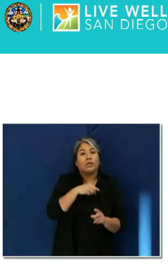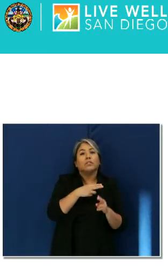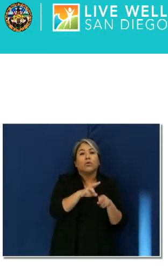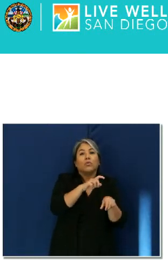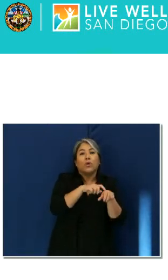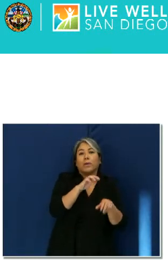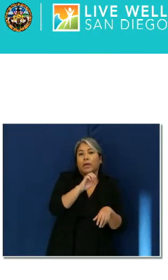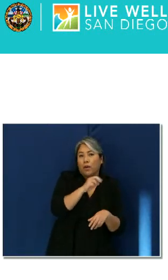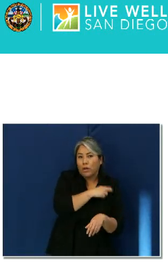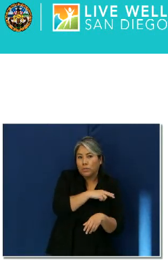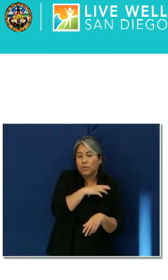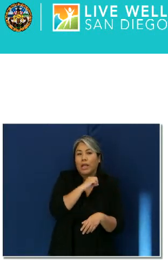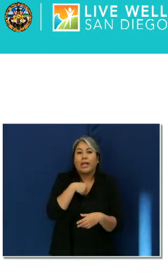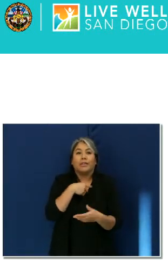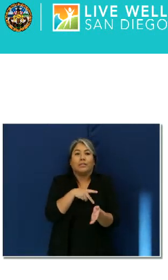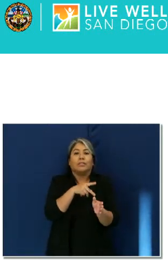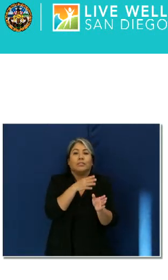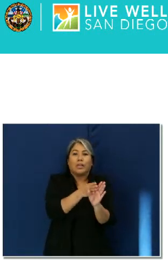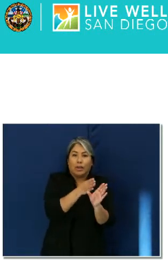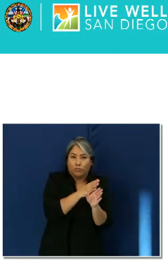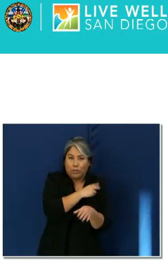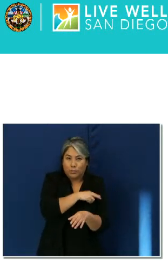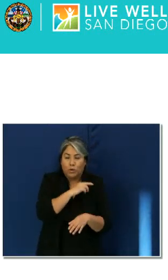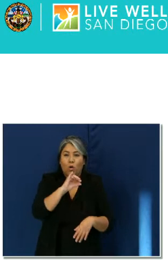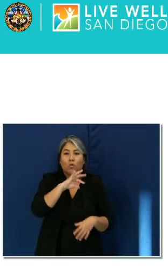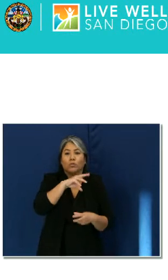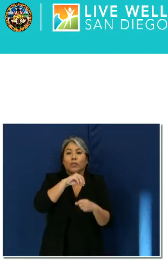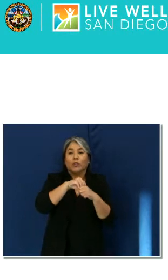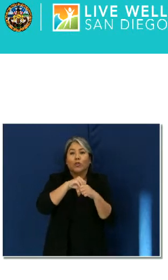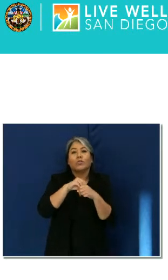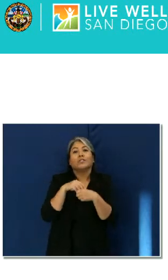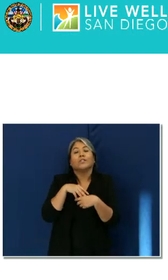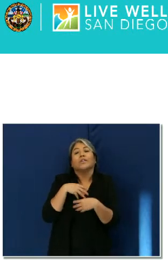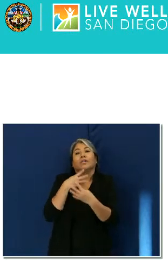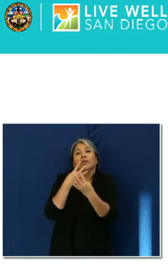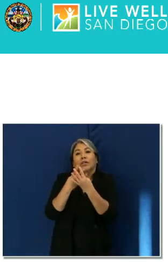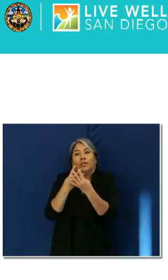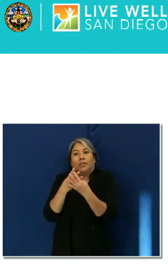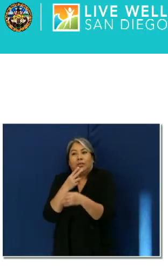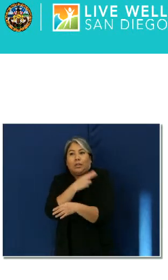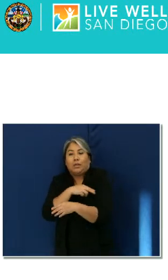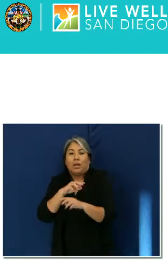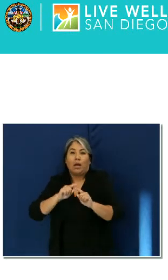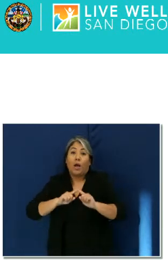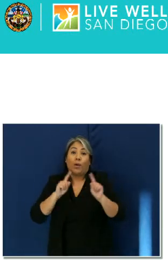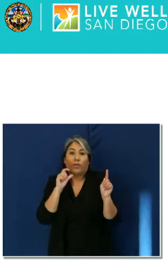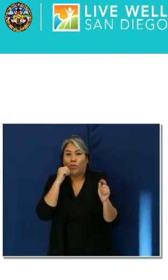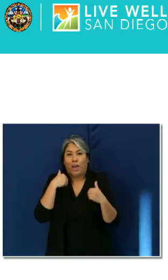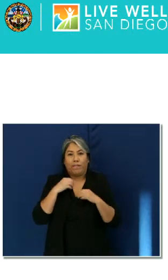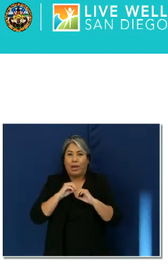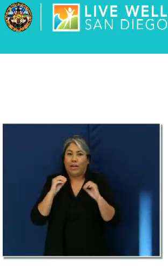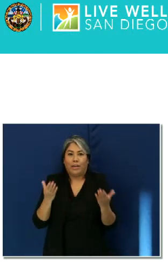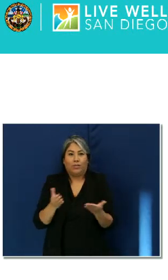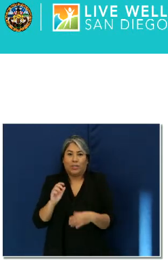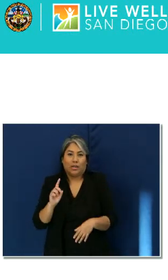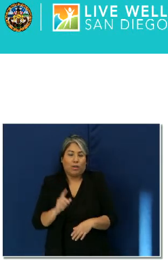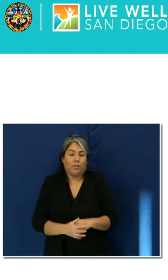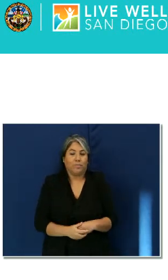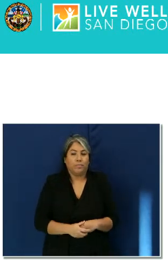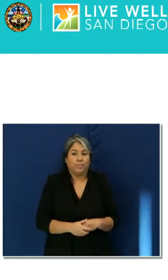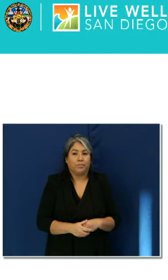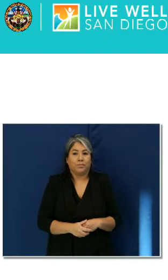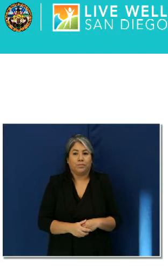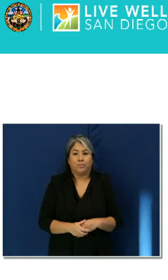and psychiatric hospitals. It also includes correctional facility hospitals, however, we do not have any in San Diego.